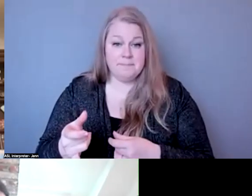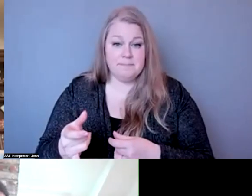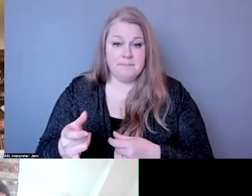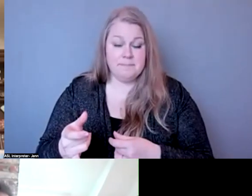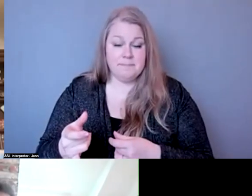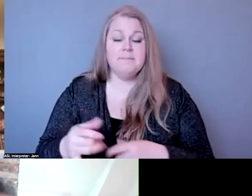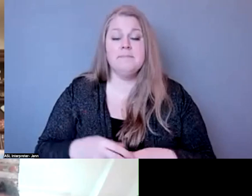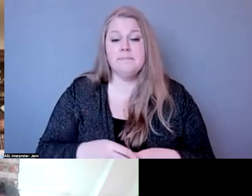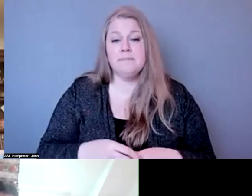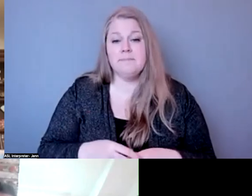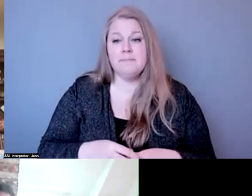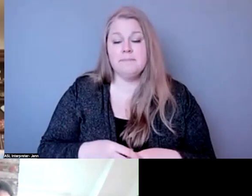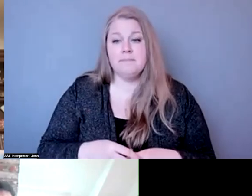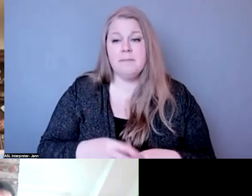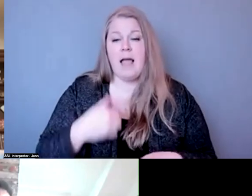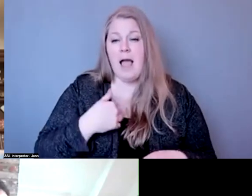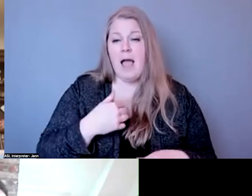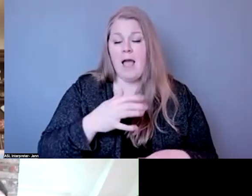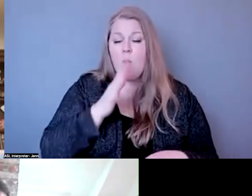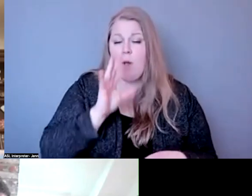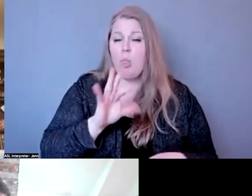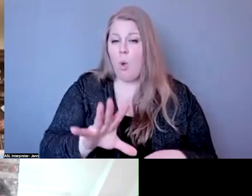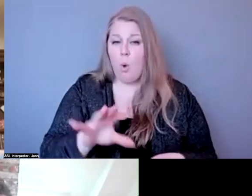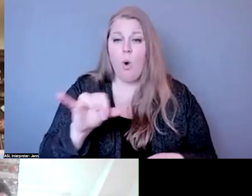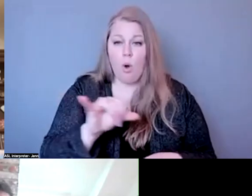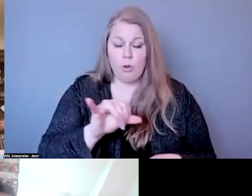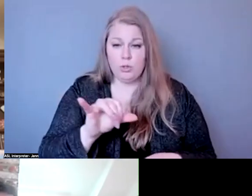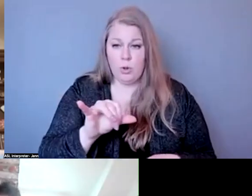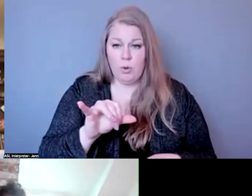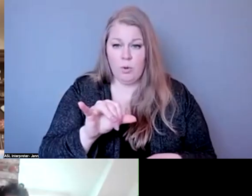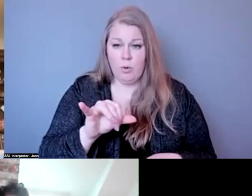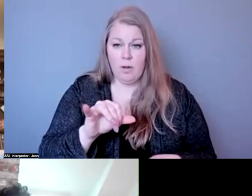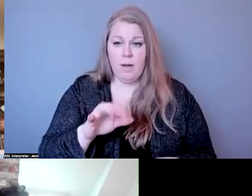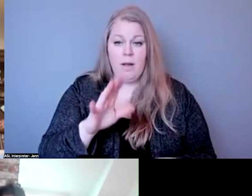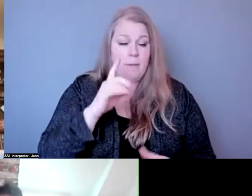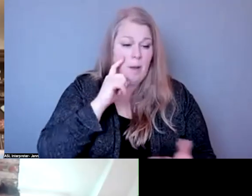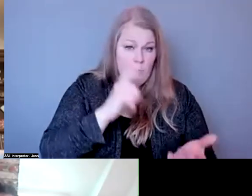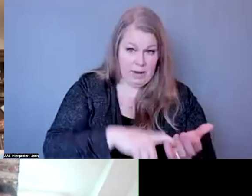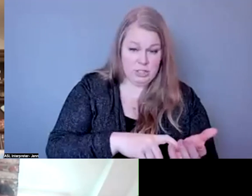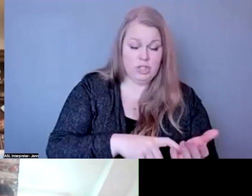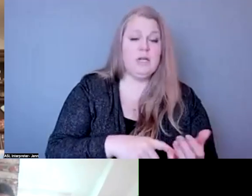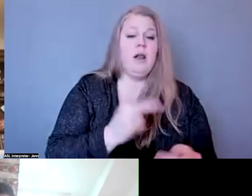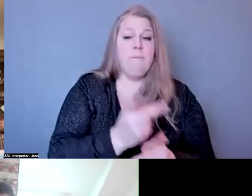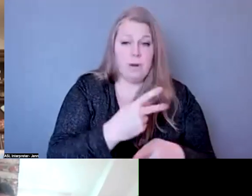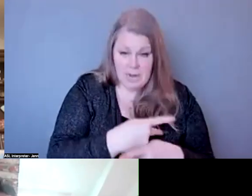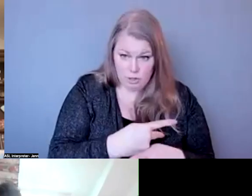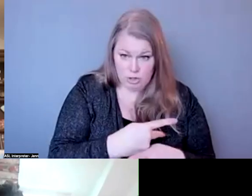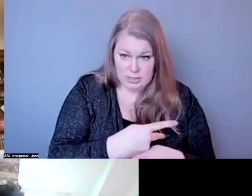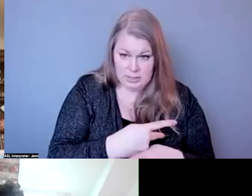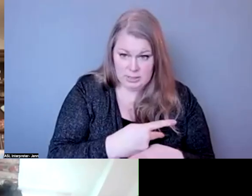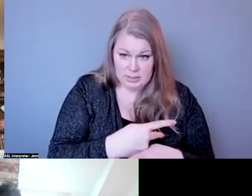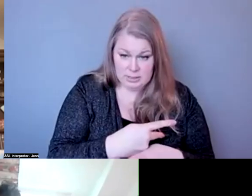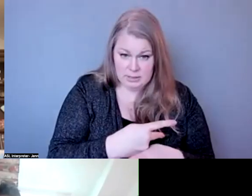Additionally, I'm going to posit that bidirectional recognition, so production and recognition